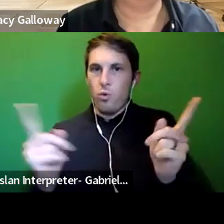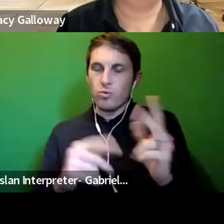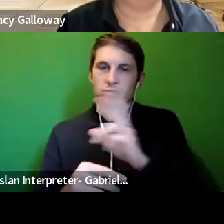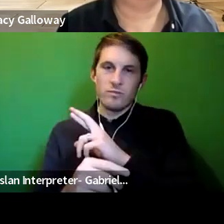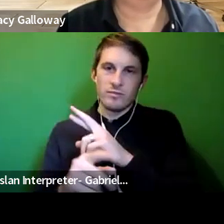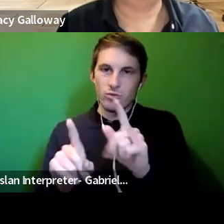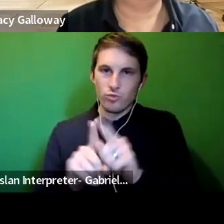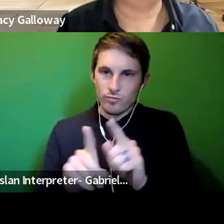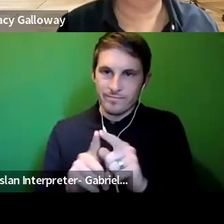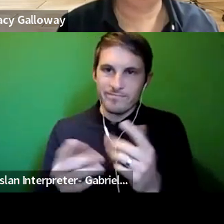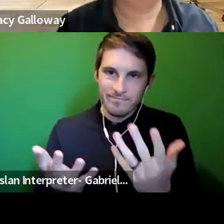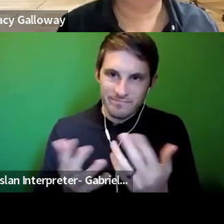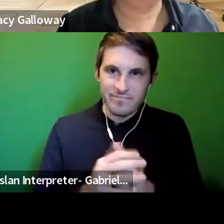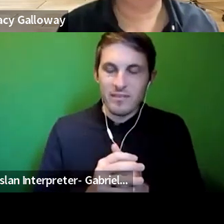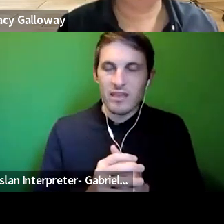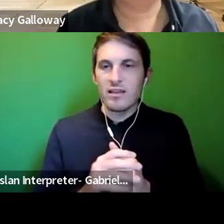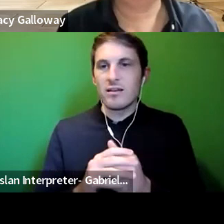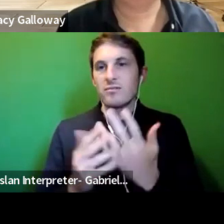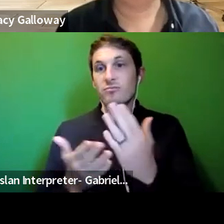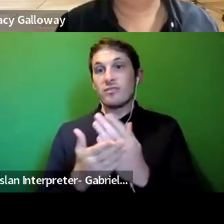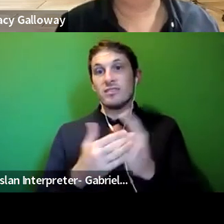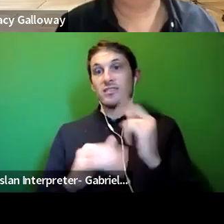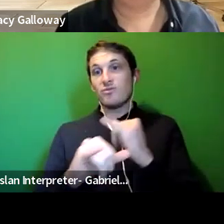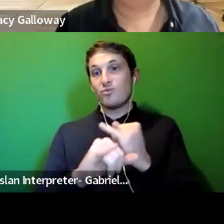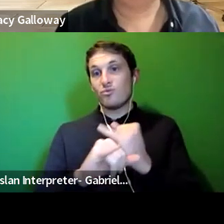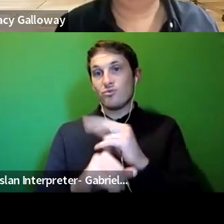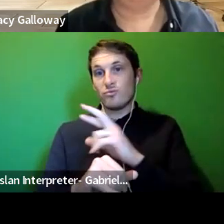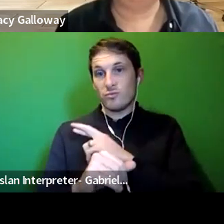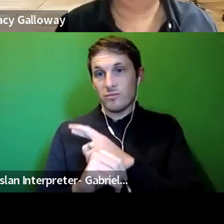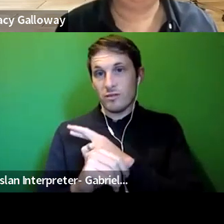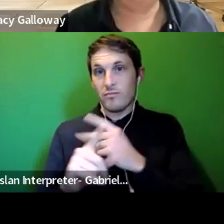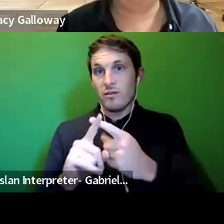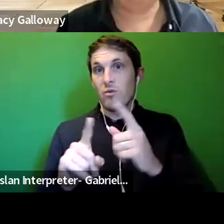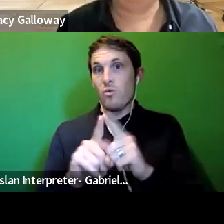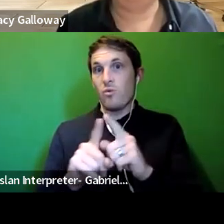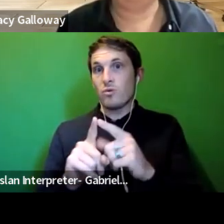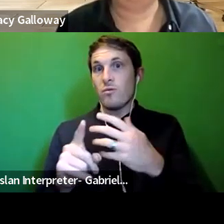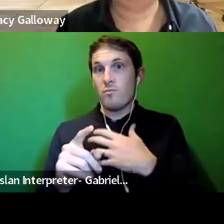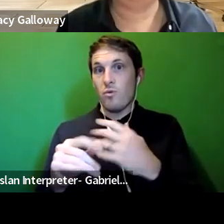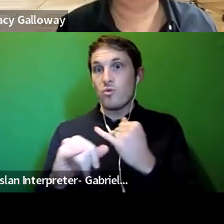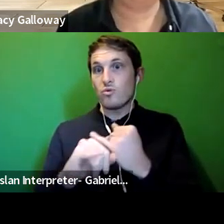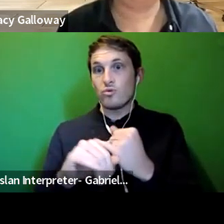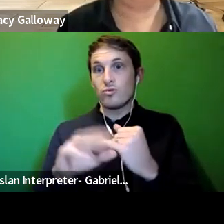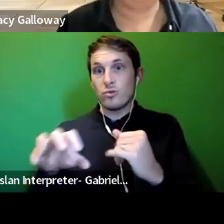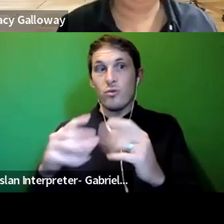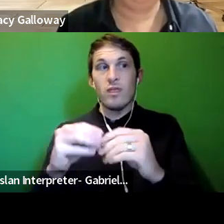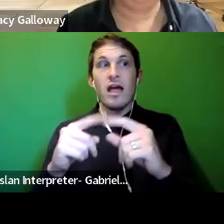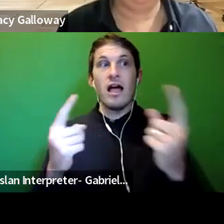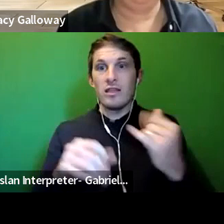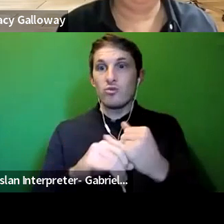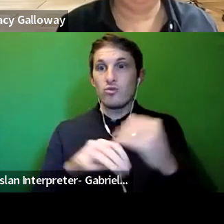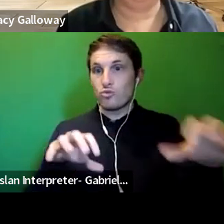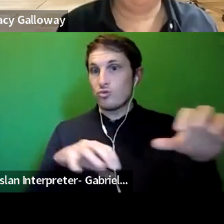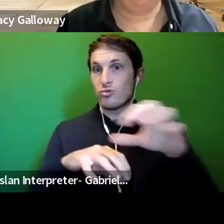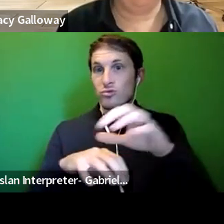that. It's the institution, but it's more than that. It's institutions working with other institutions in the